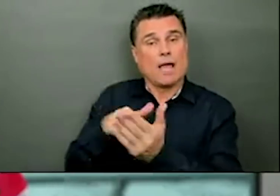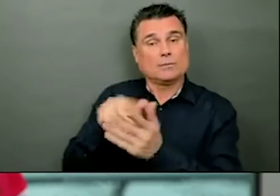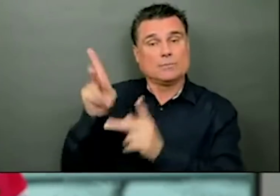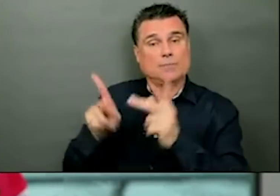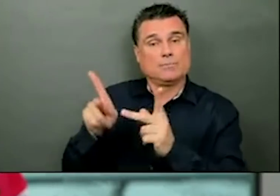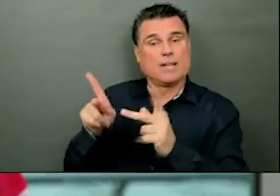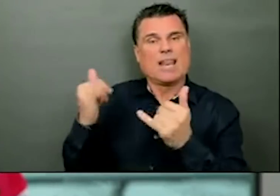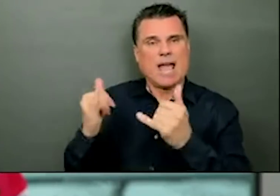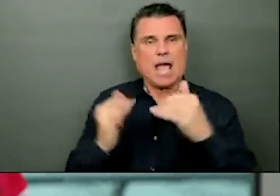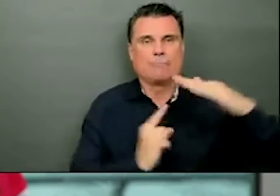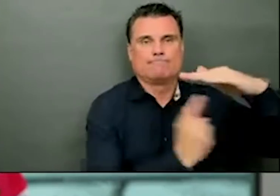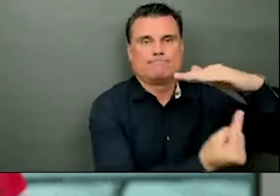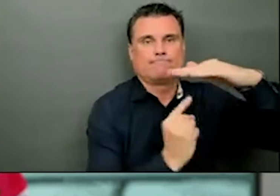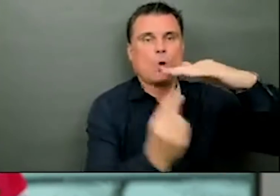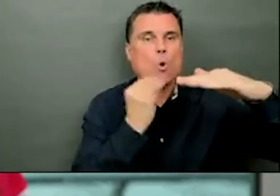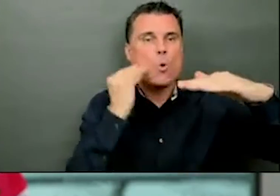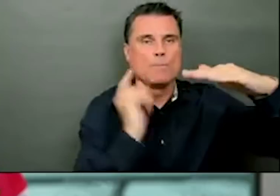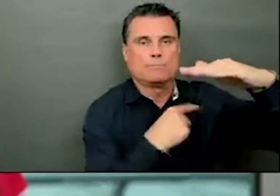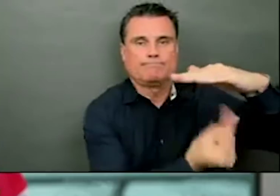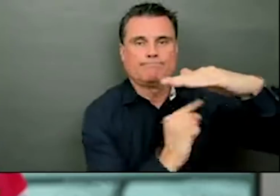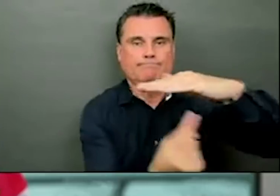monitoring, with